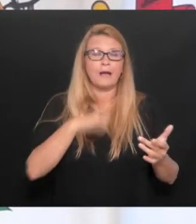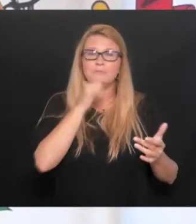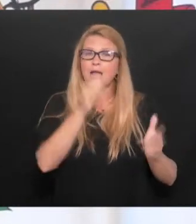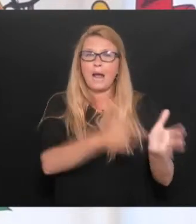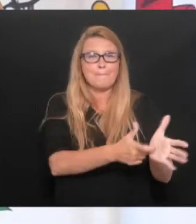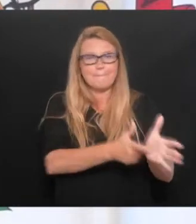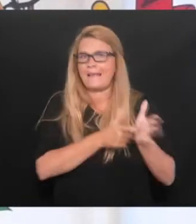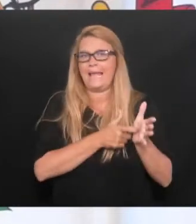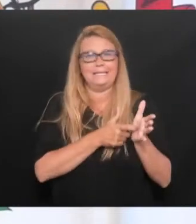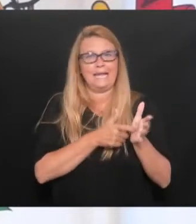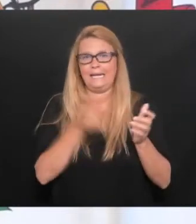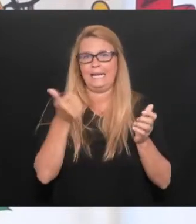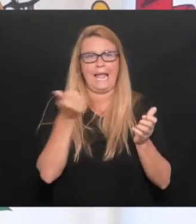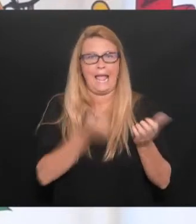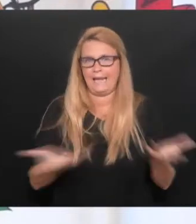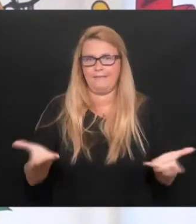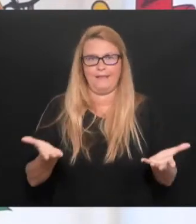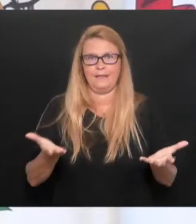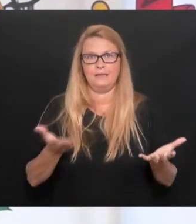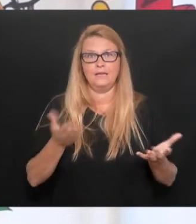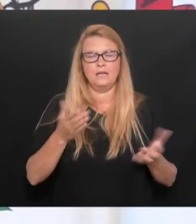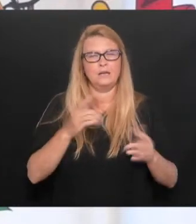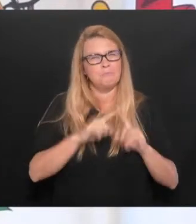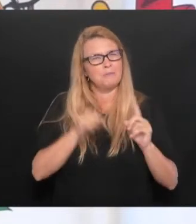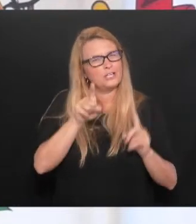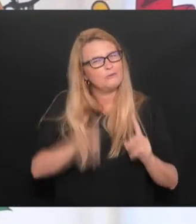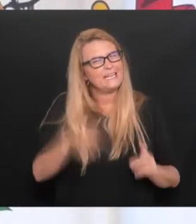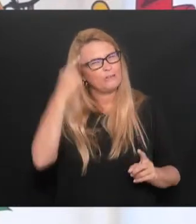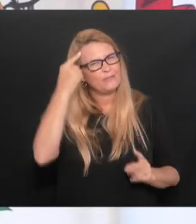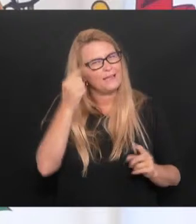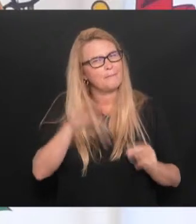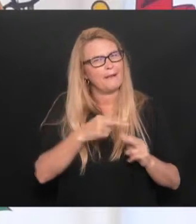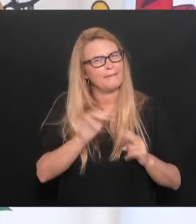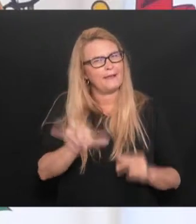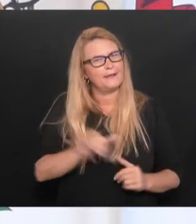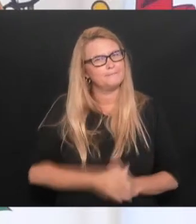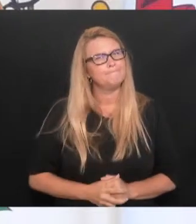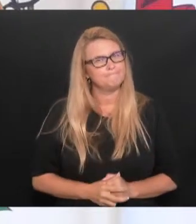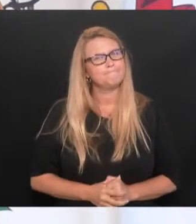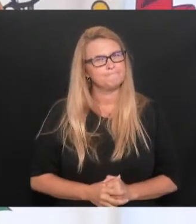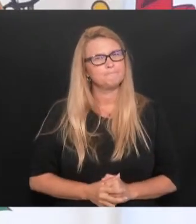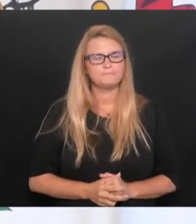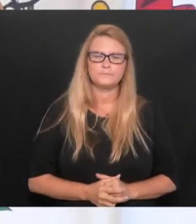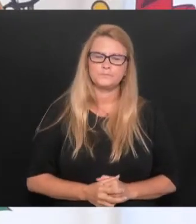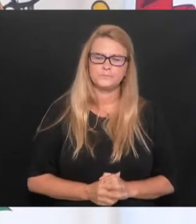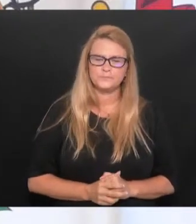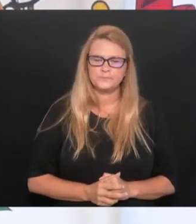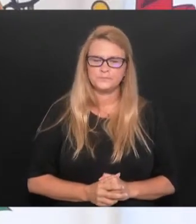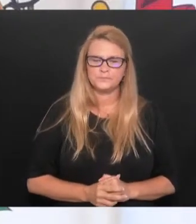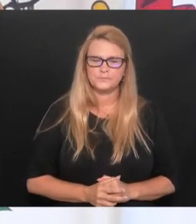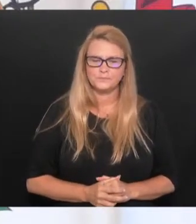mandating anything at all, but you really need to think about that. That's all there is to it.